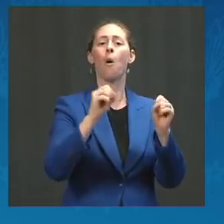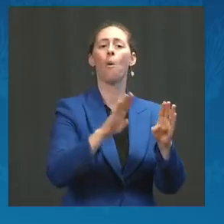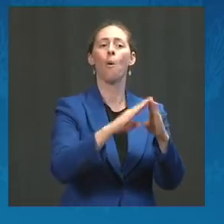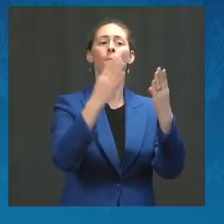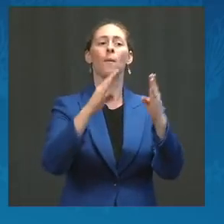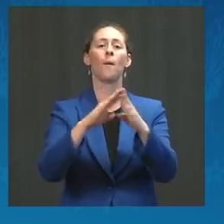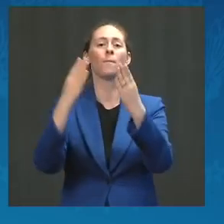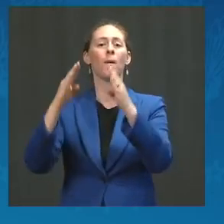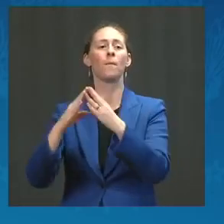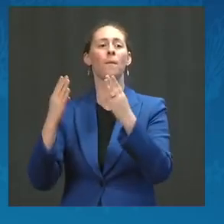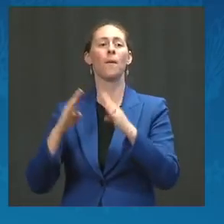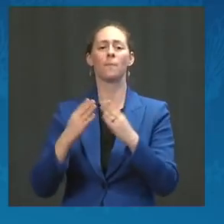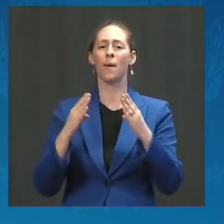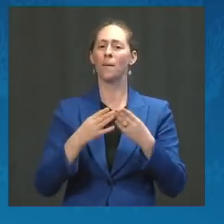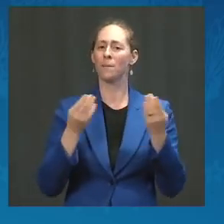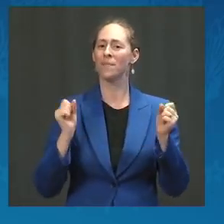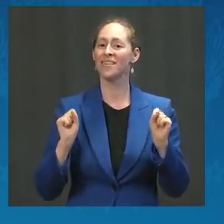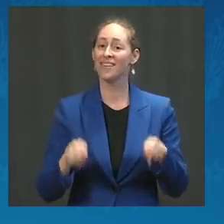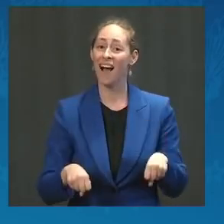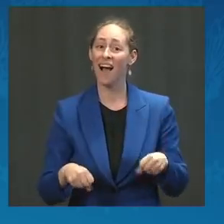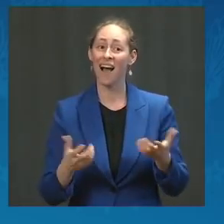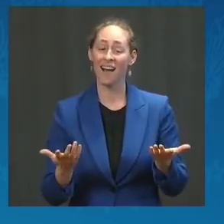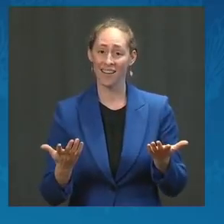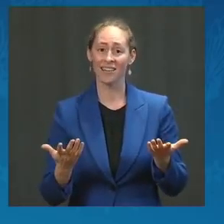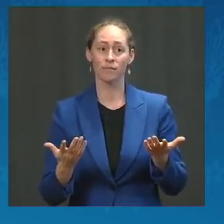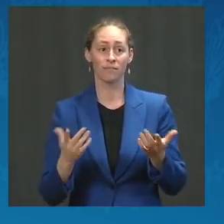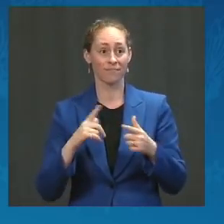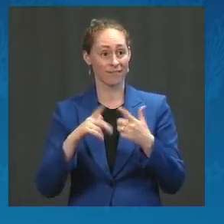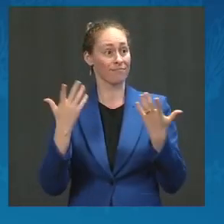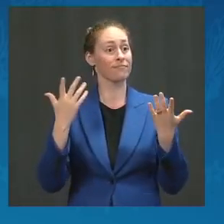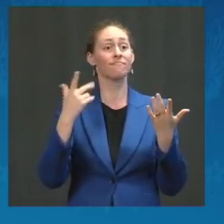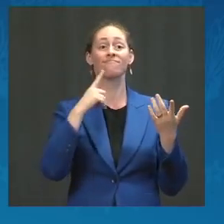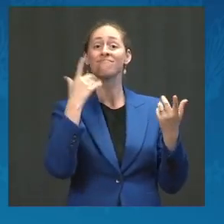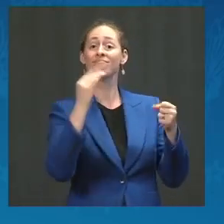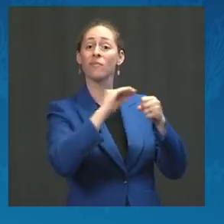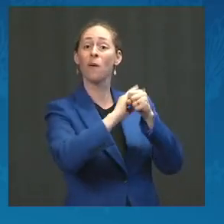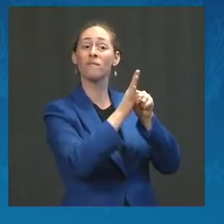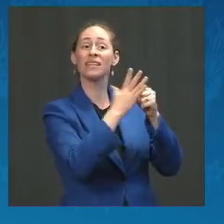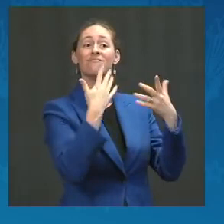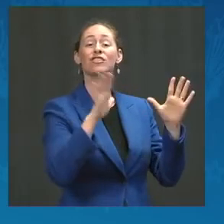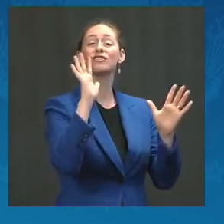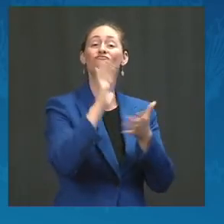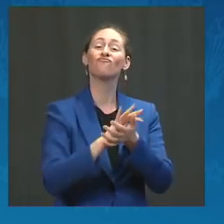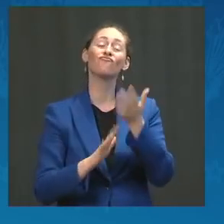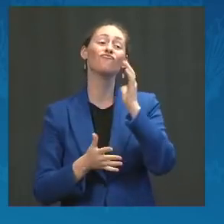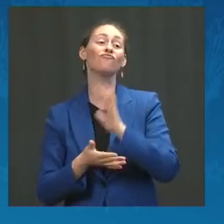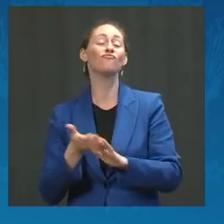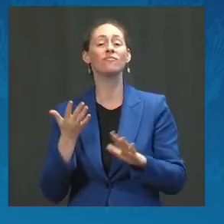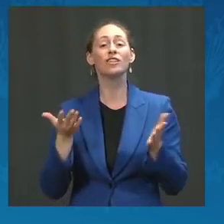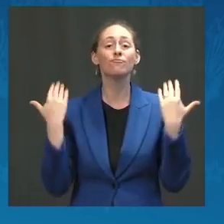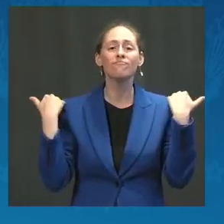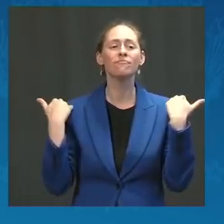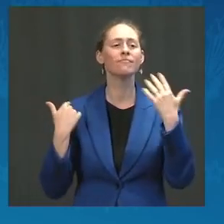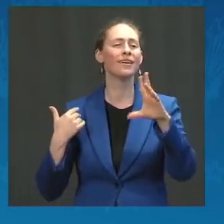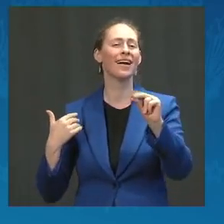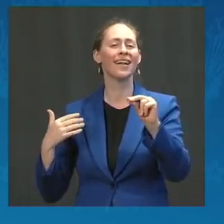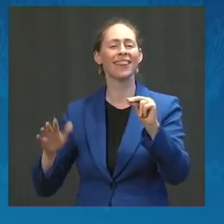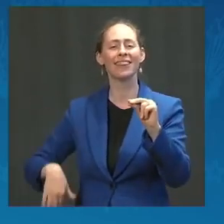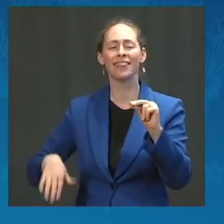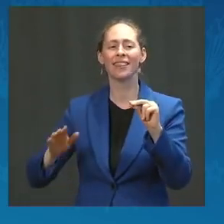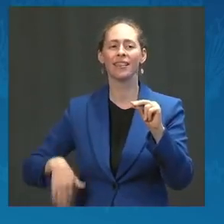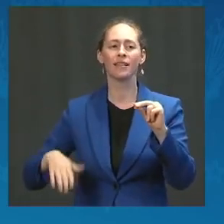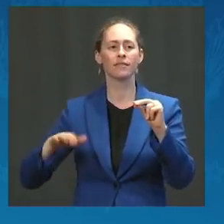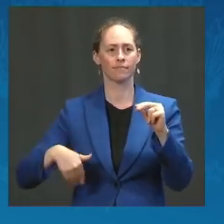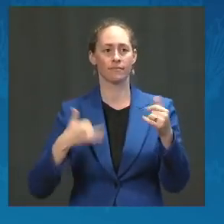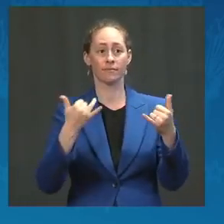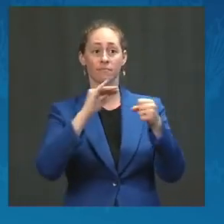not fully out of the woods yet, because what is happening in America right now is a pandemic of the unvaccinated.